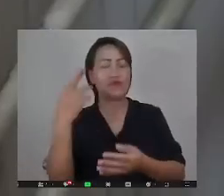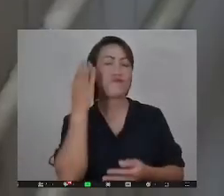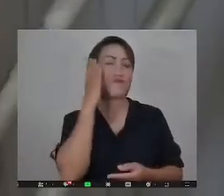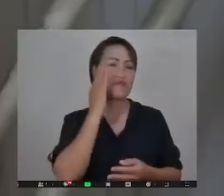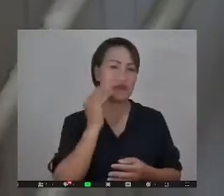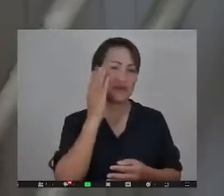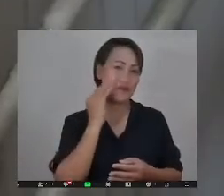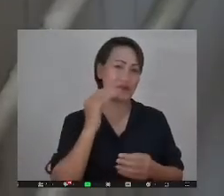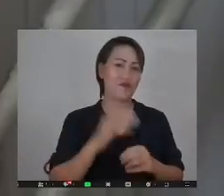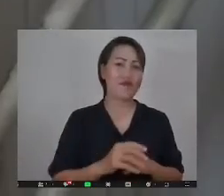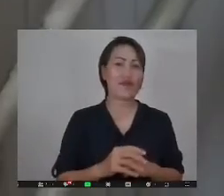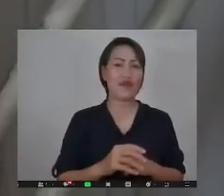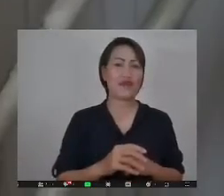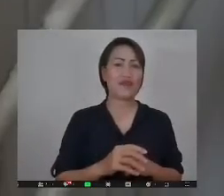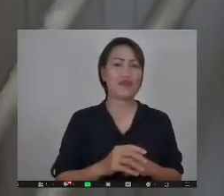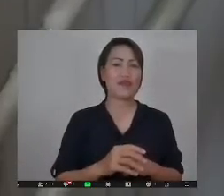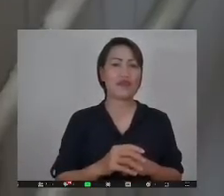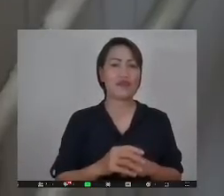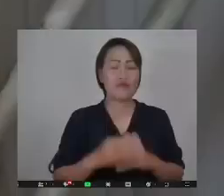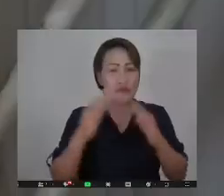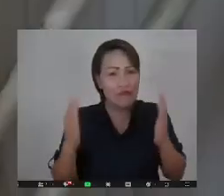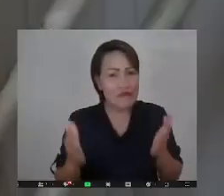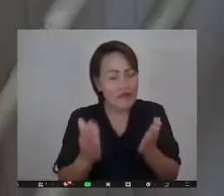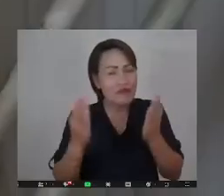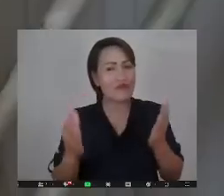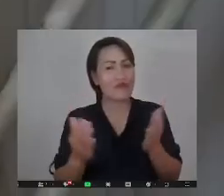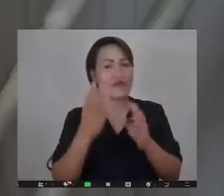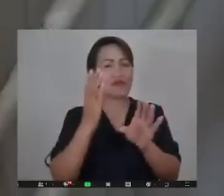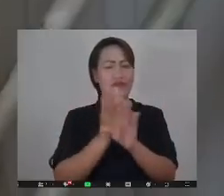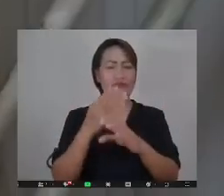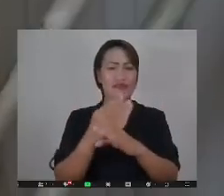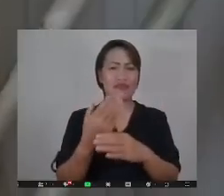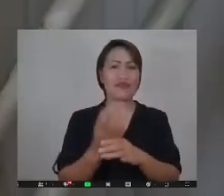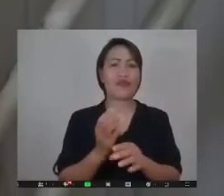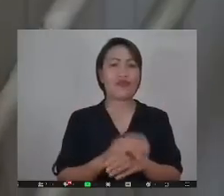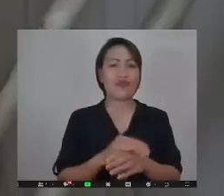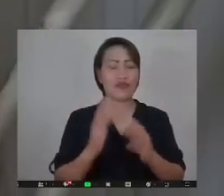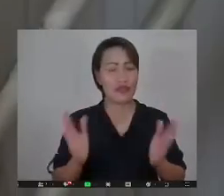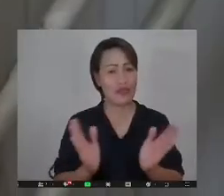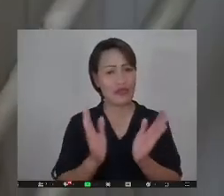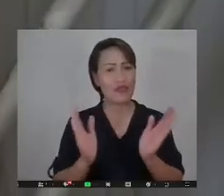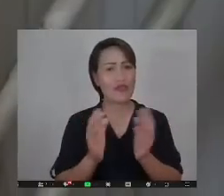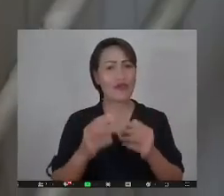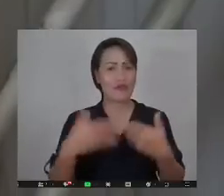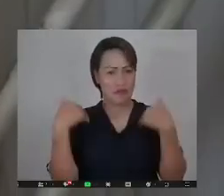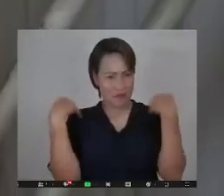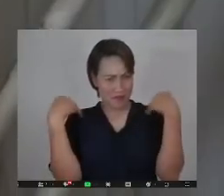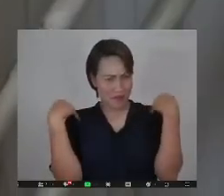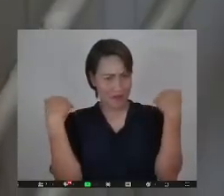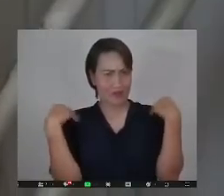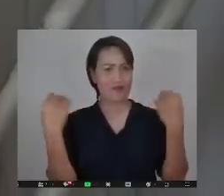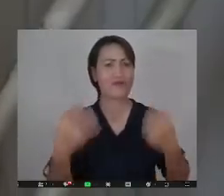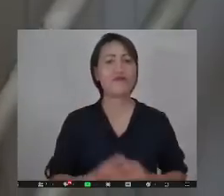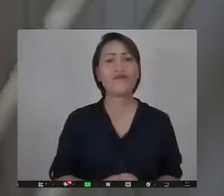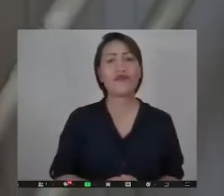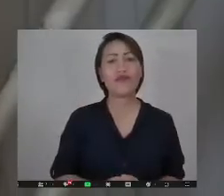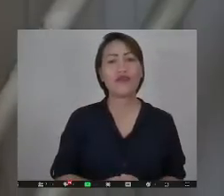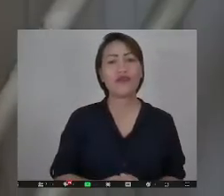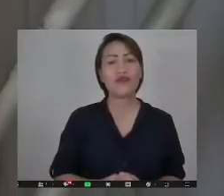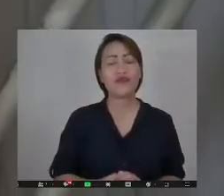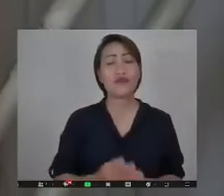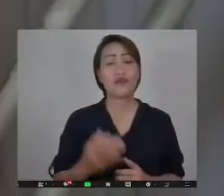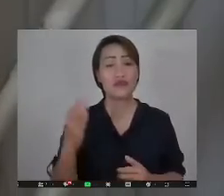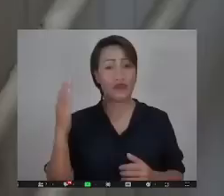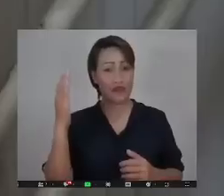to foster creativity from an early age. The future we seek is